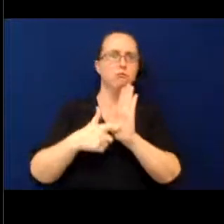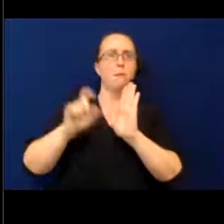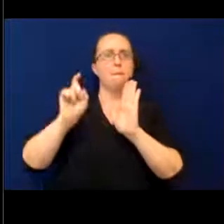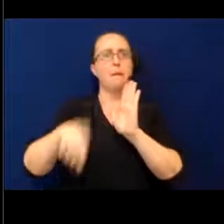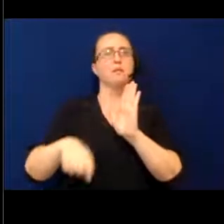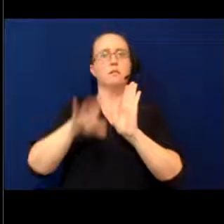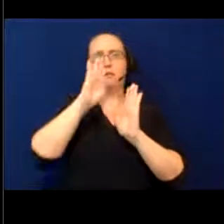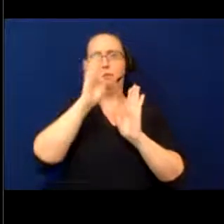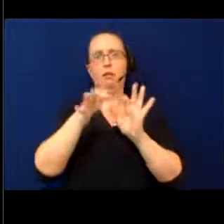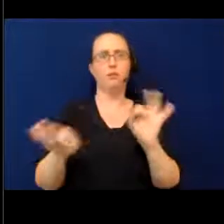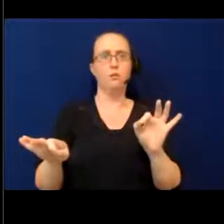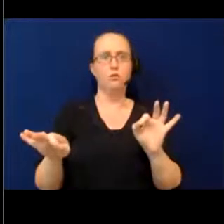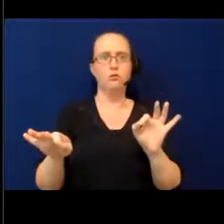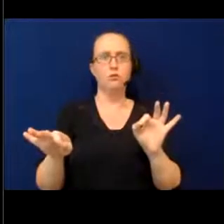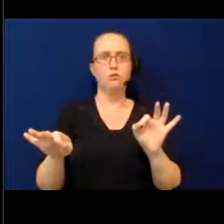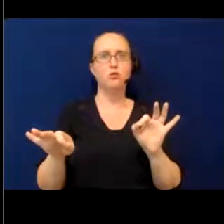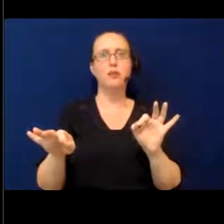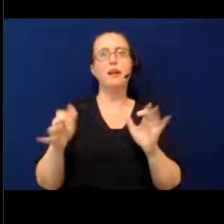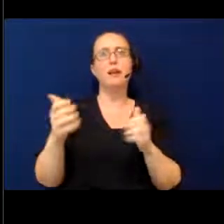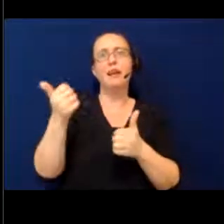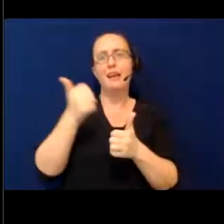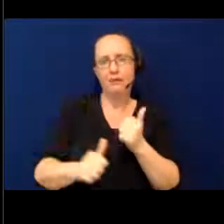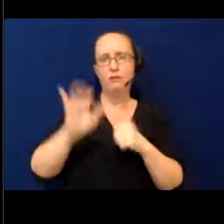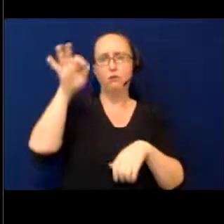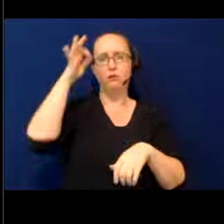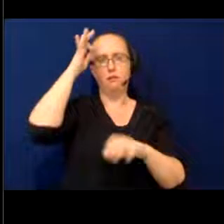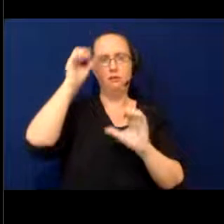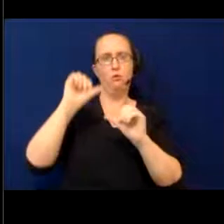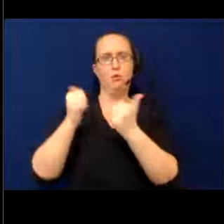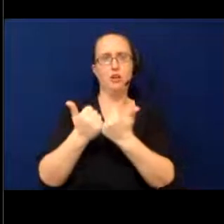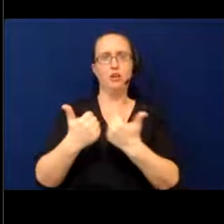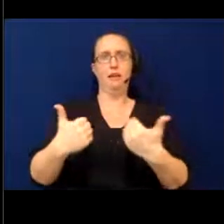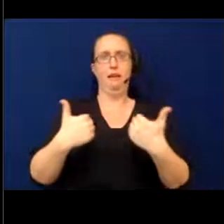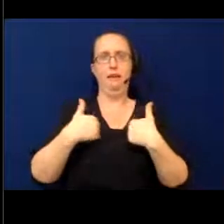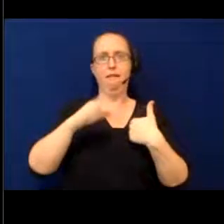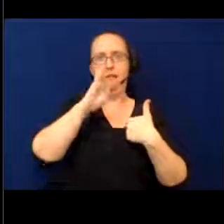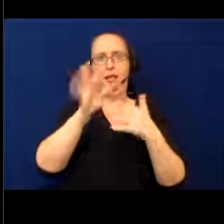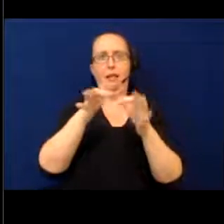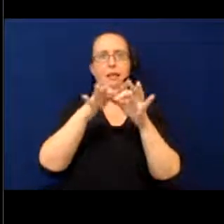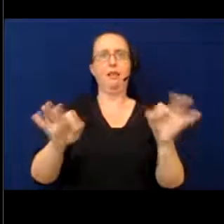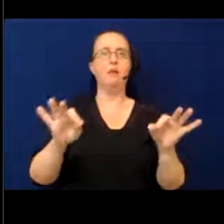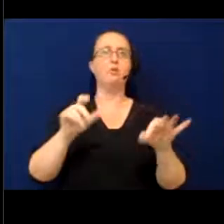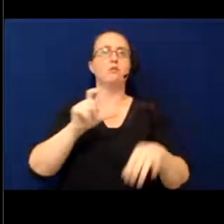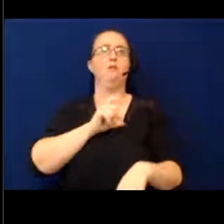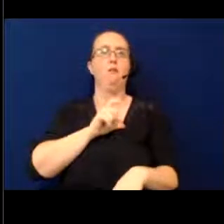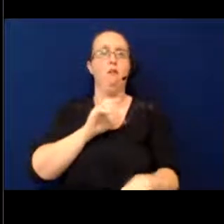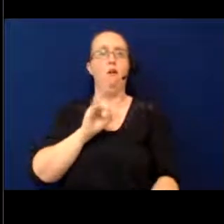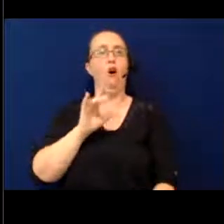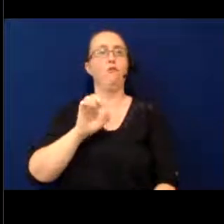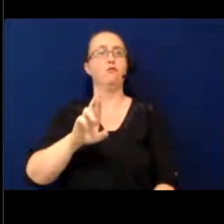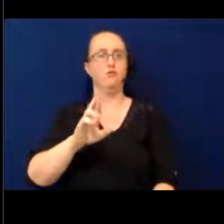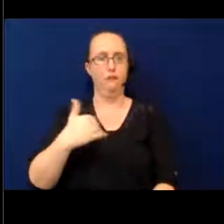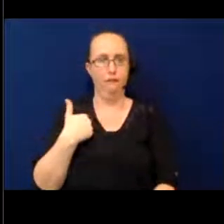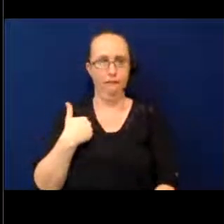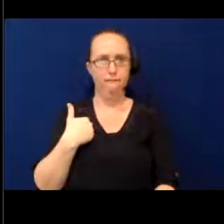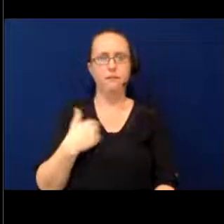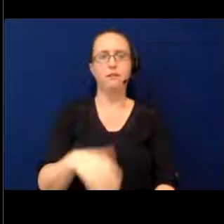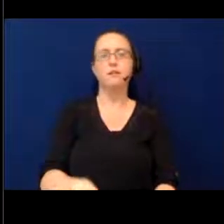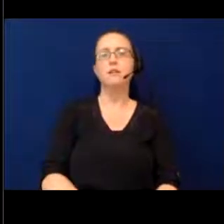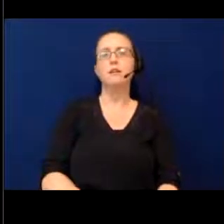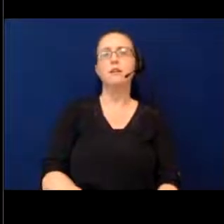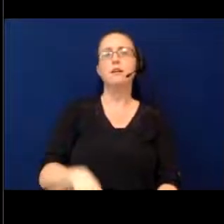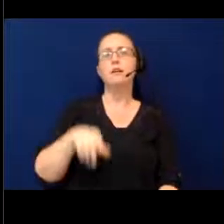in fact, every federal agency has a plain language officer. So this is from Veterans Affairs,